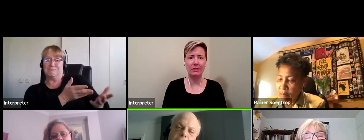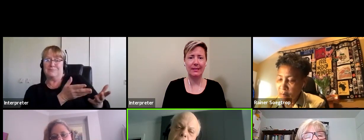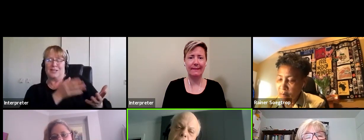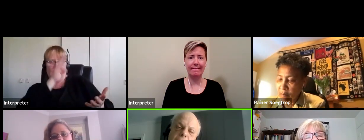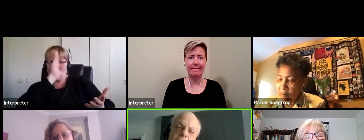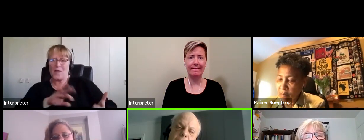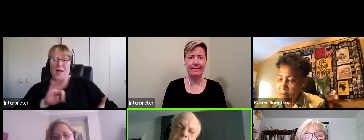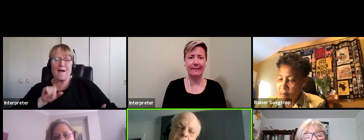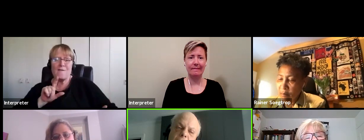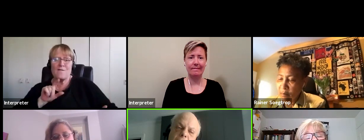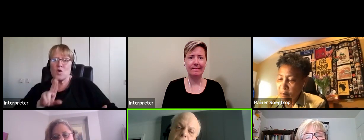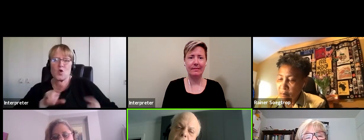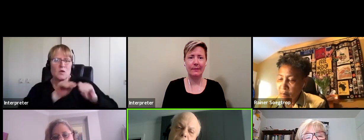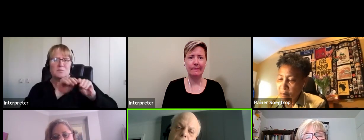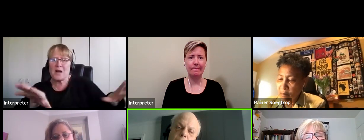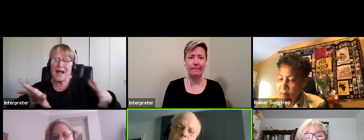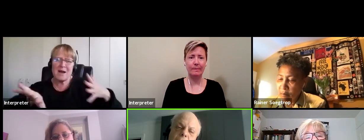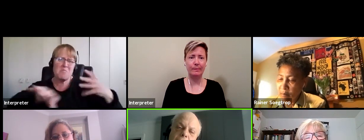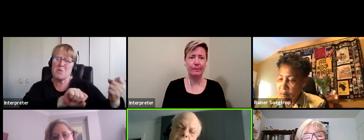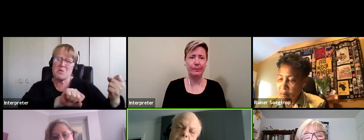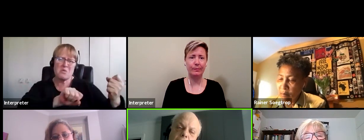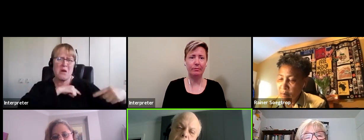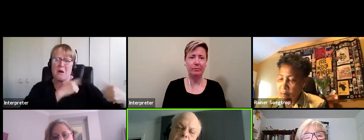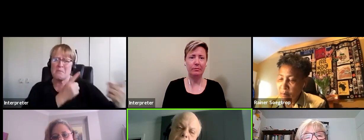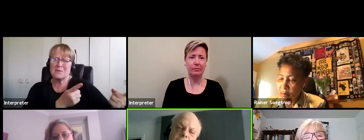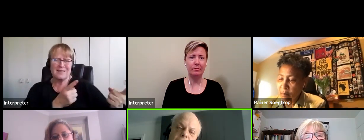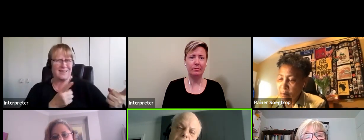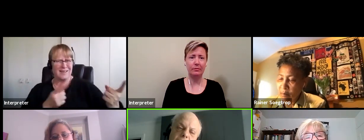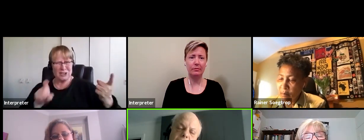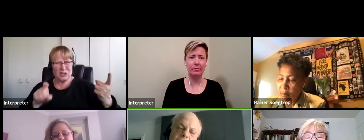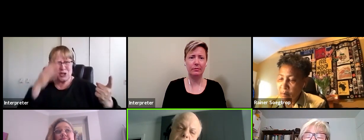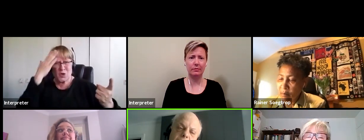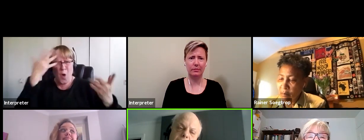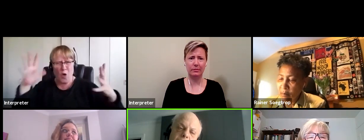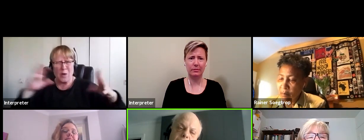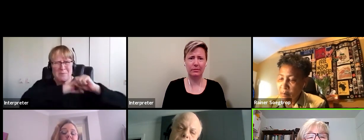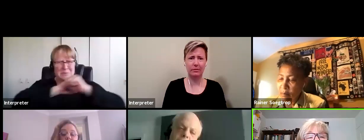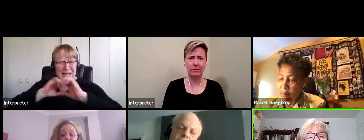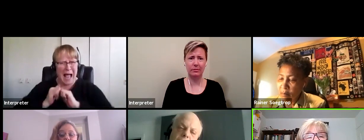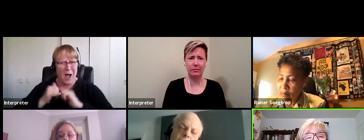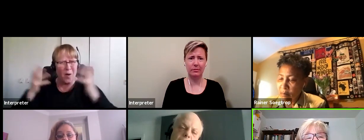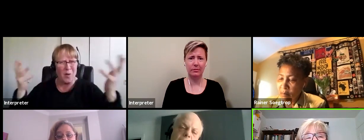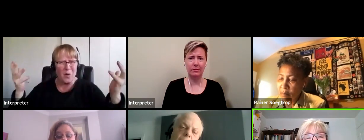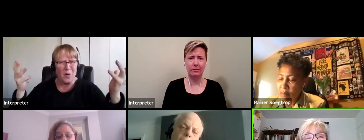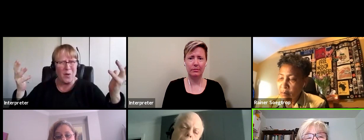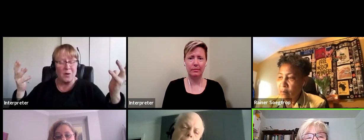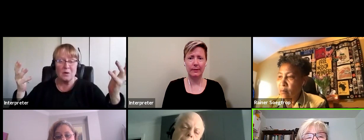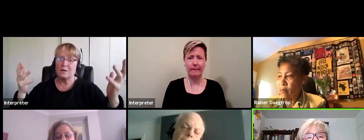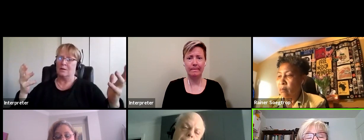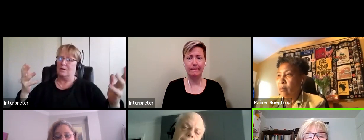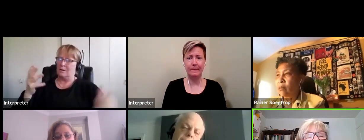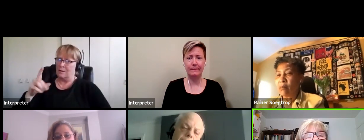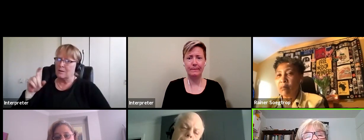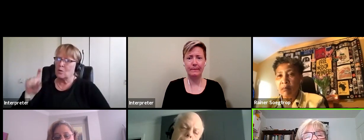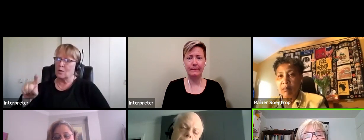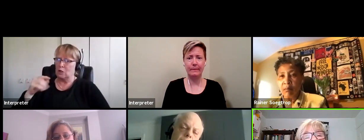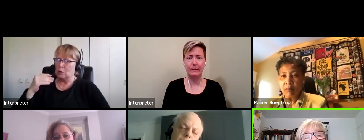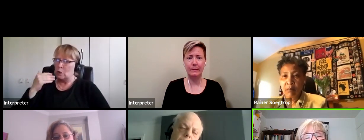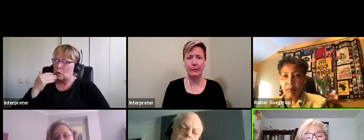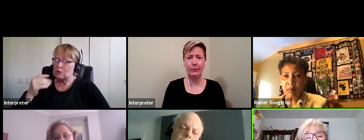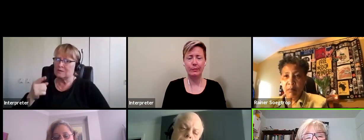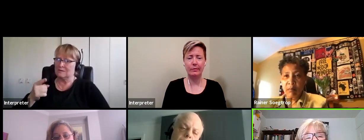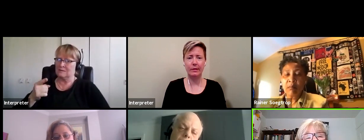rampantly through those homes. Why don't they know already? Well, I think that's a really good question. I mean, we certainly have, each